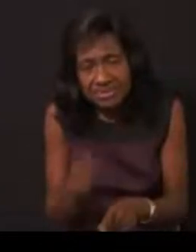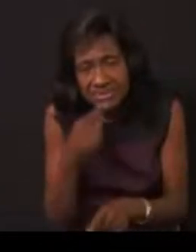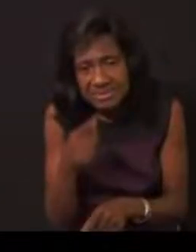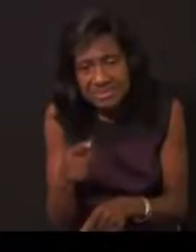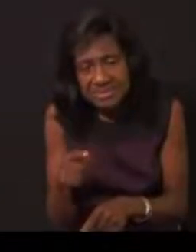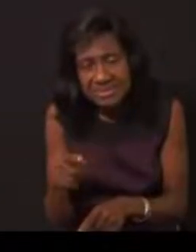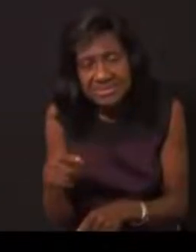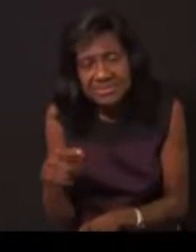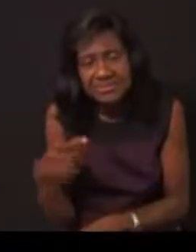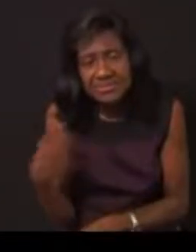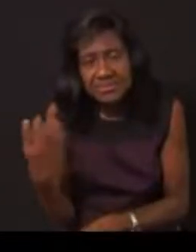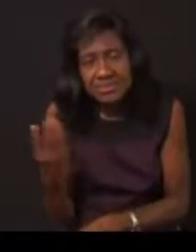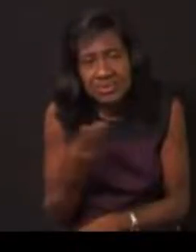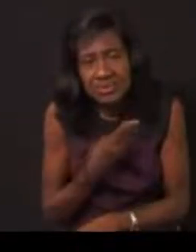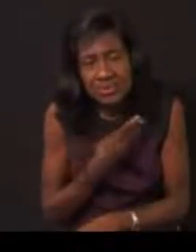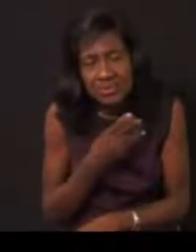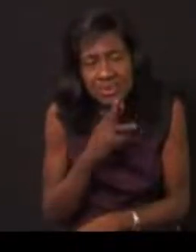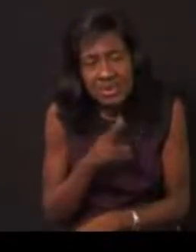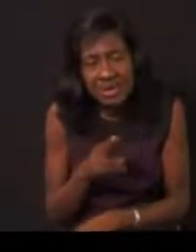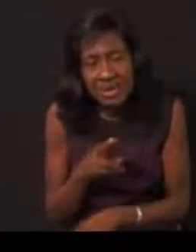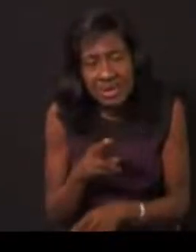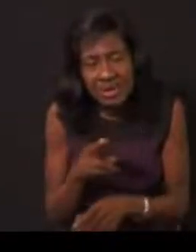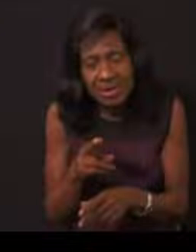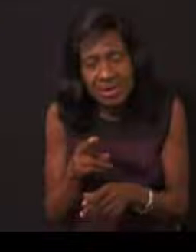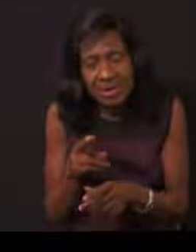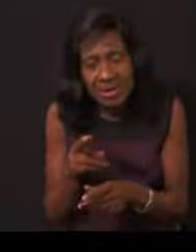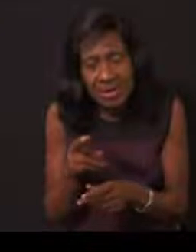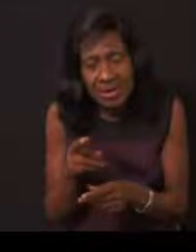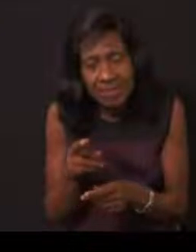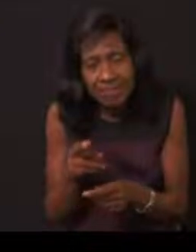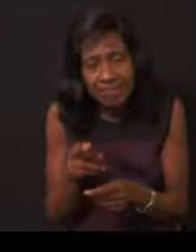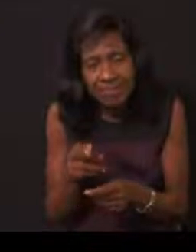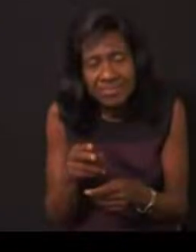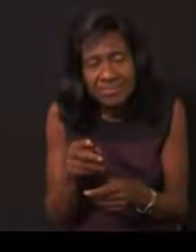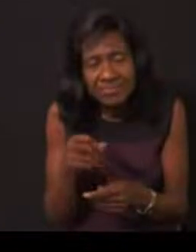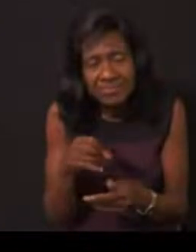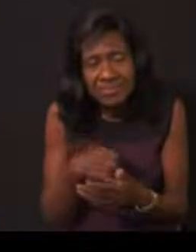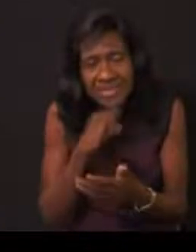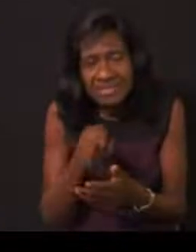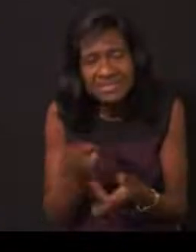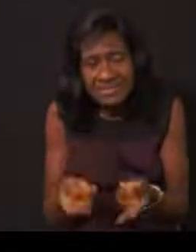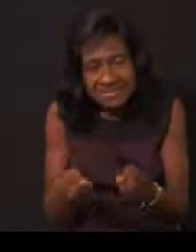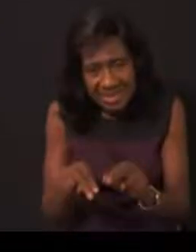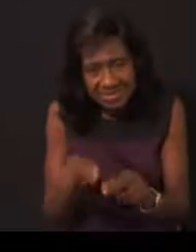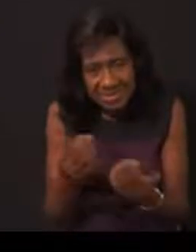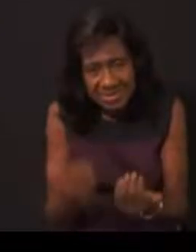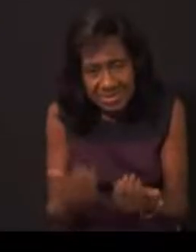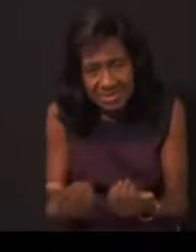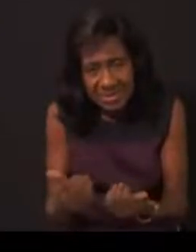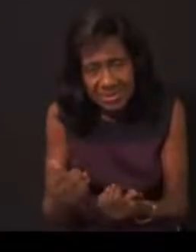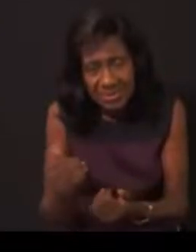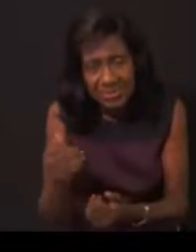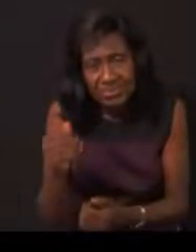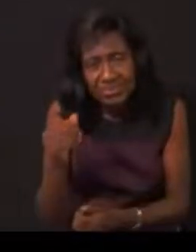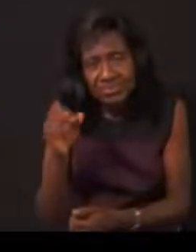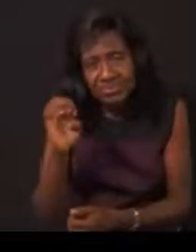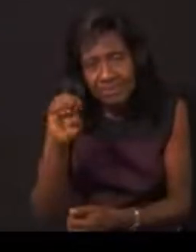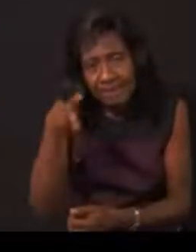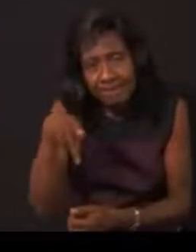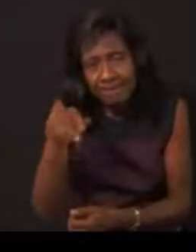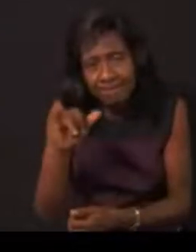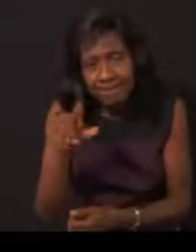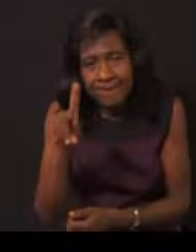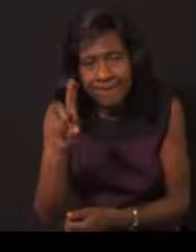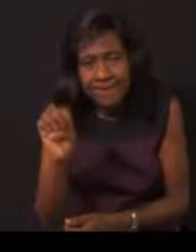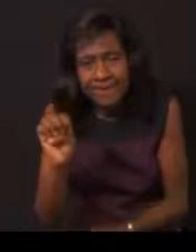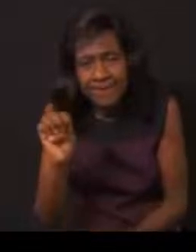we are well on our way of confirming a full-time epidemiologist under the Ministry of Health and Wellness, and the necessary